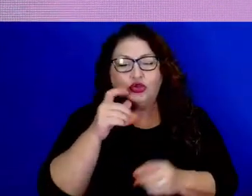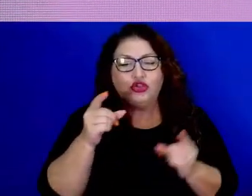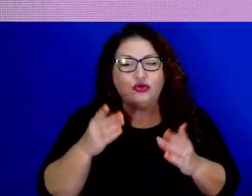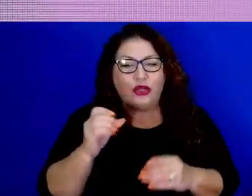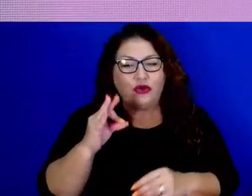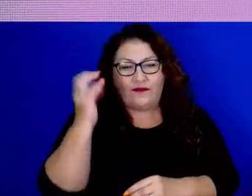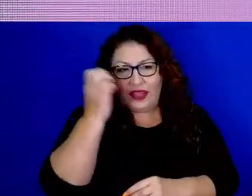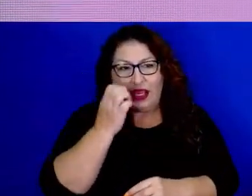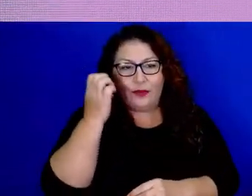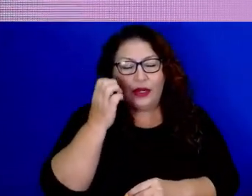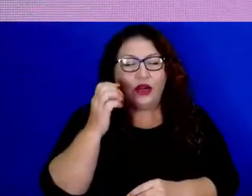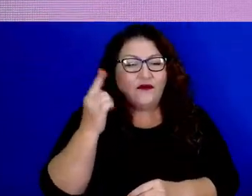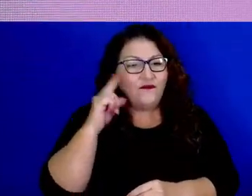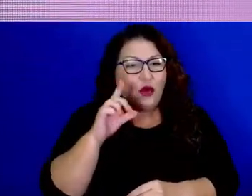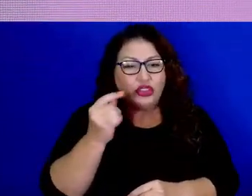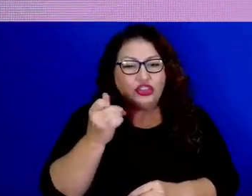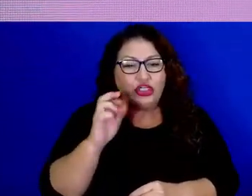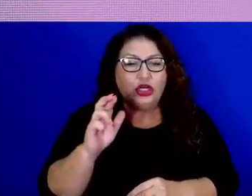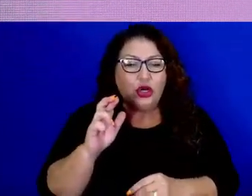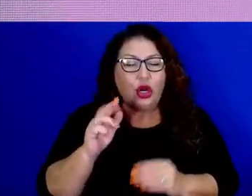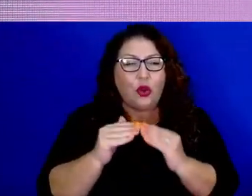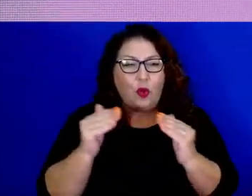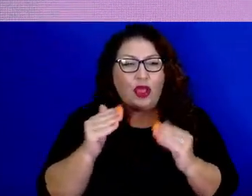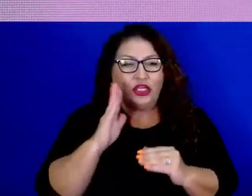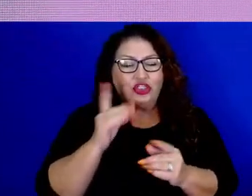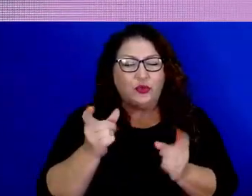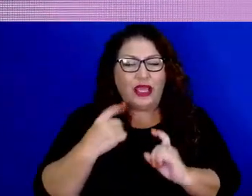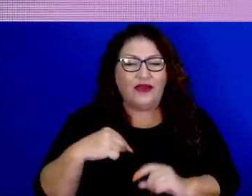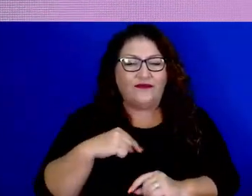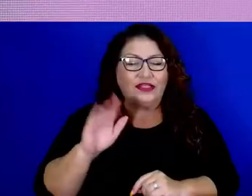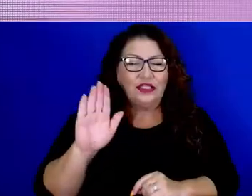Equality, and she's going to give us her opening remarks.